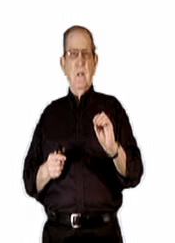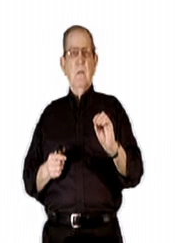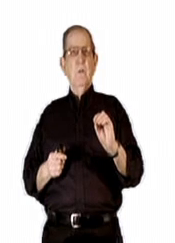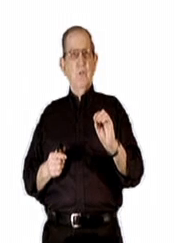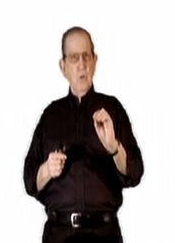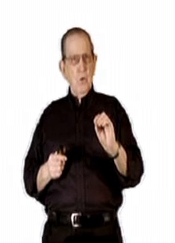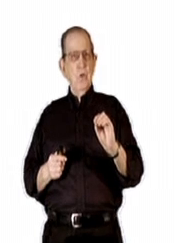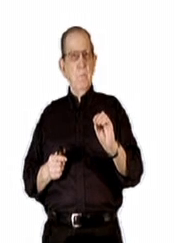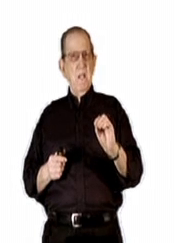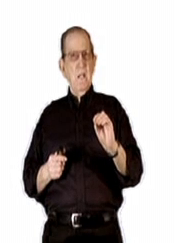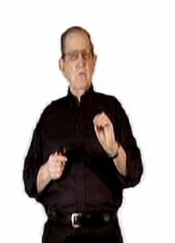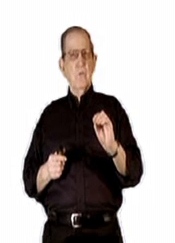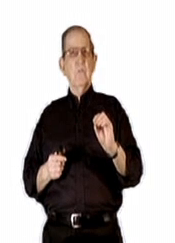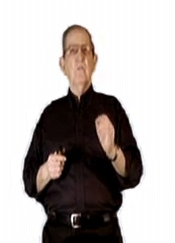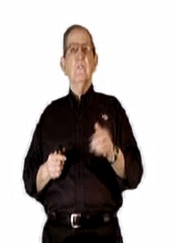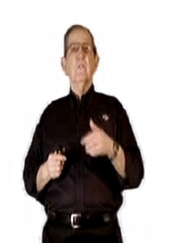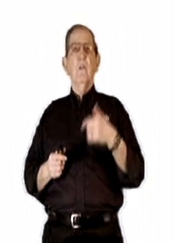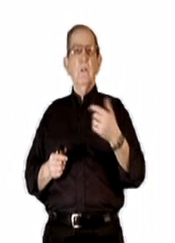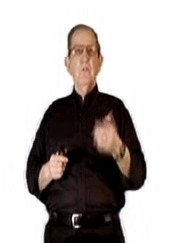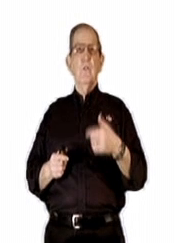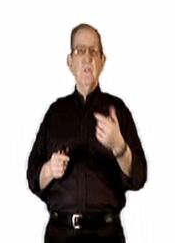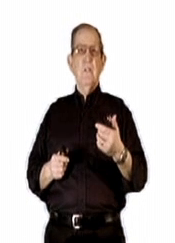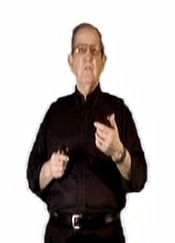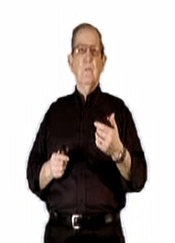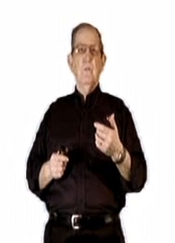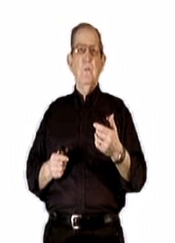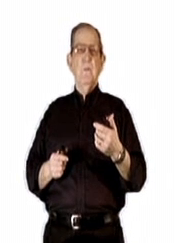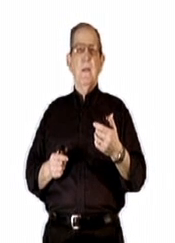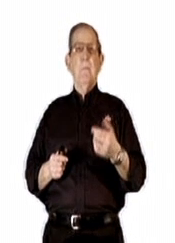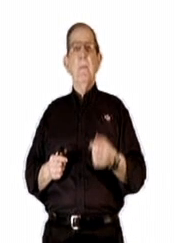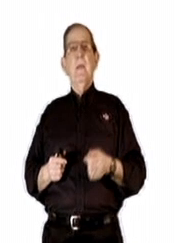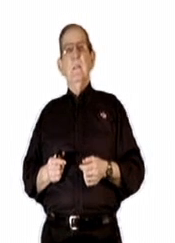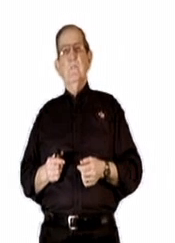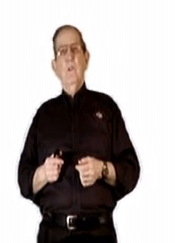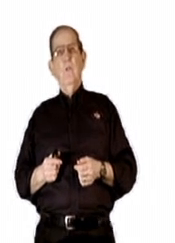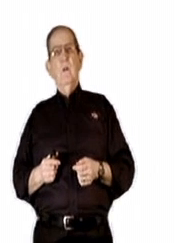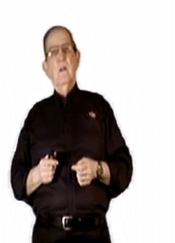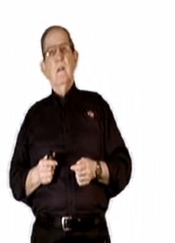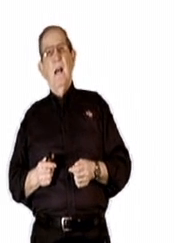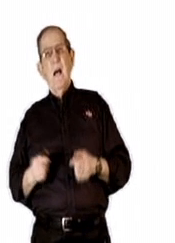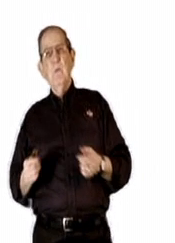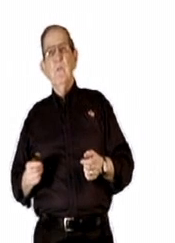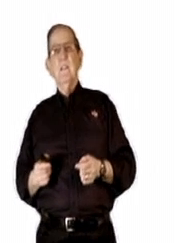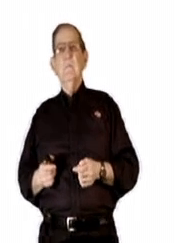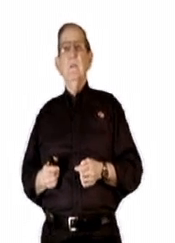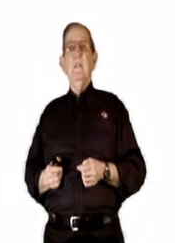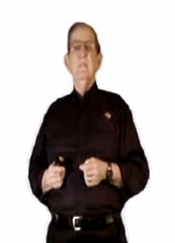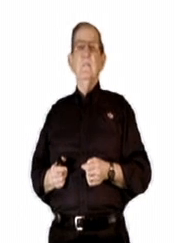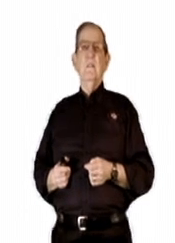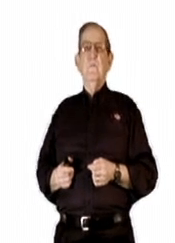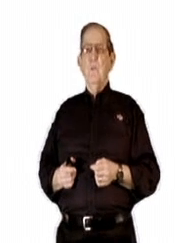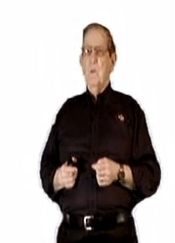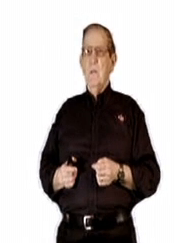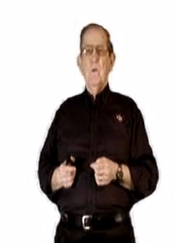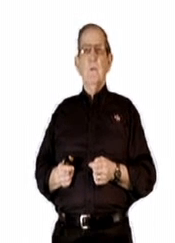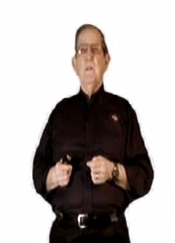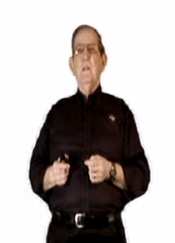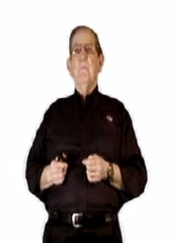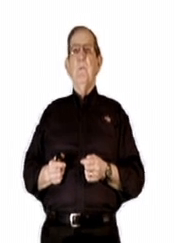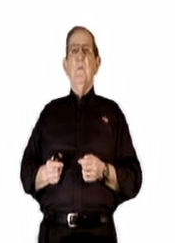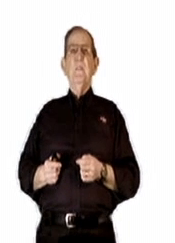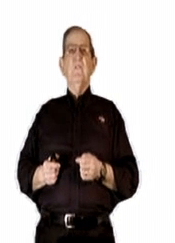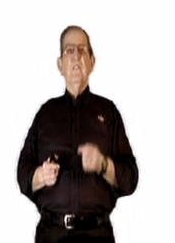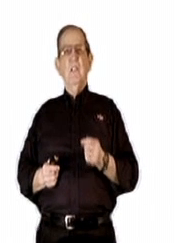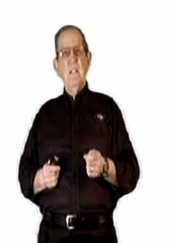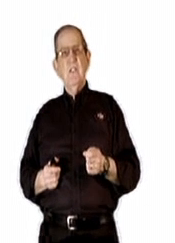injury, but you could be injured, so it's calling your attention to that. So I would recommend, if you really want to read up